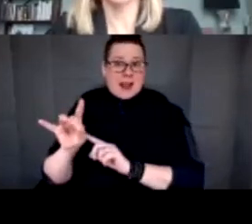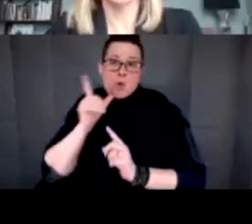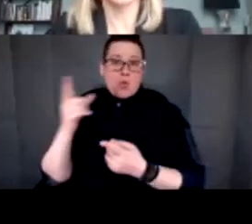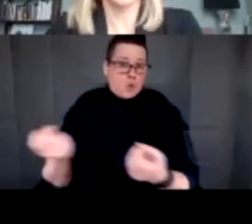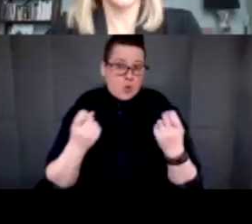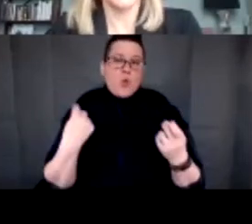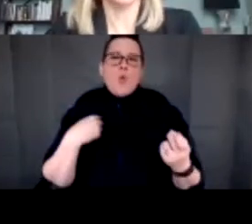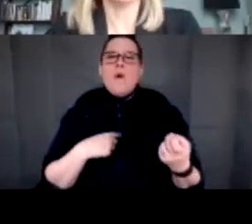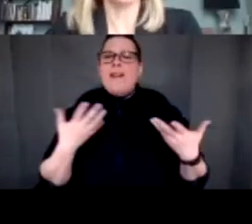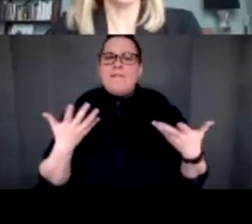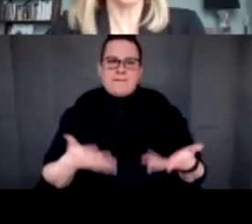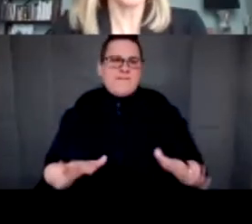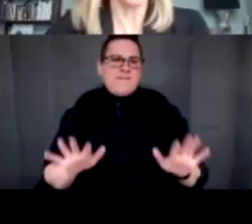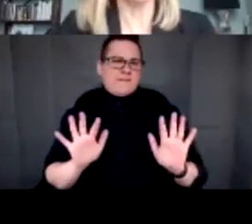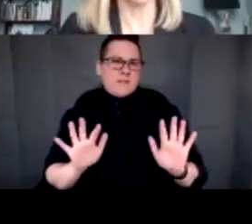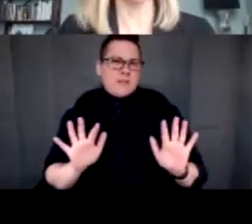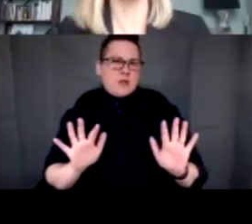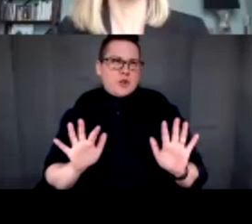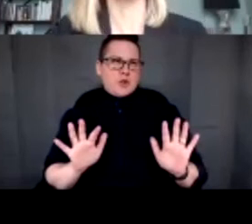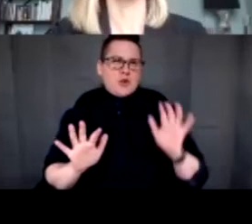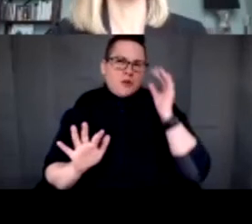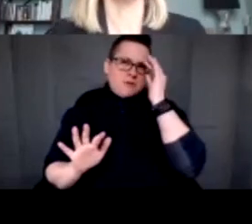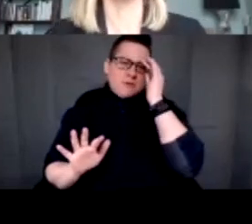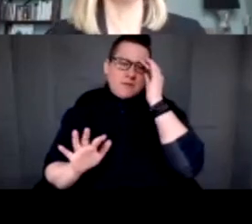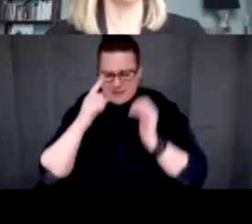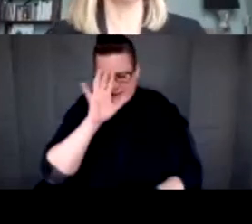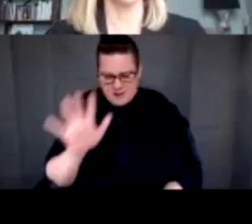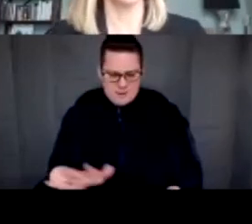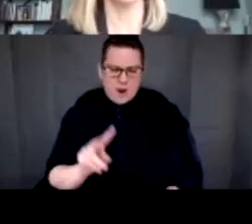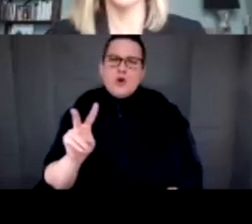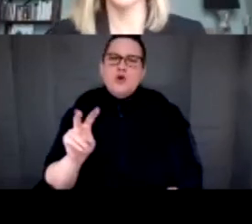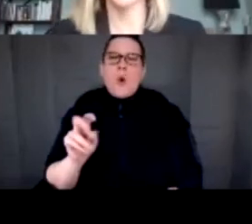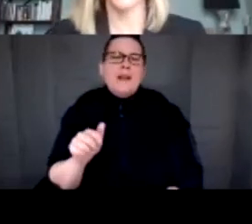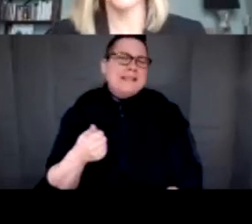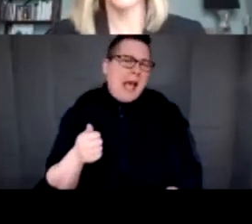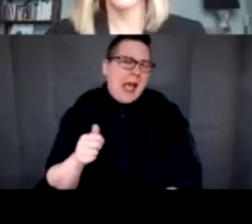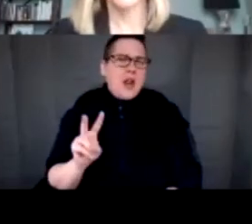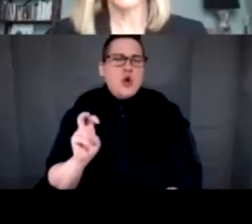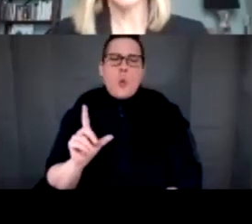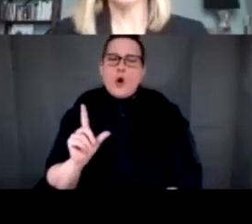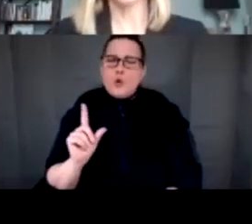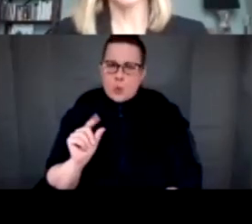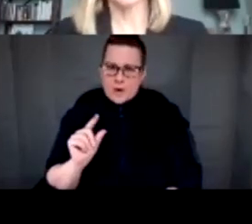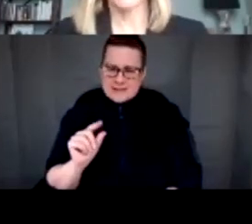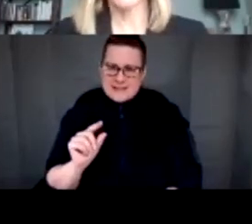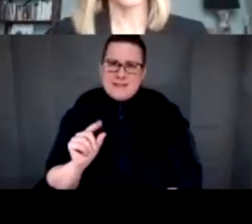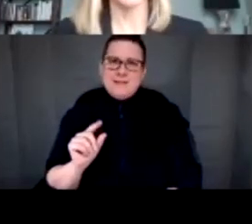we completed just, I believe it was about 210, 220